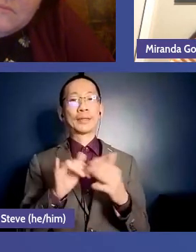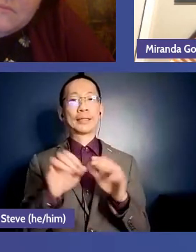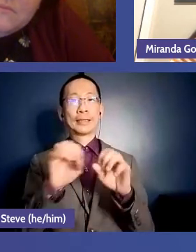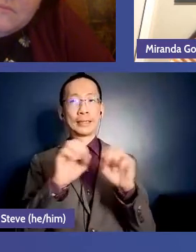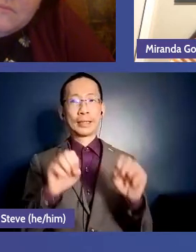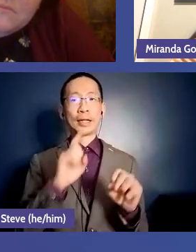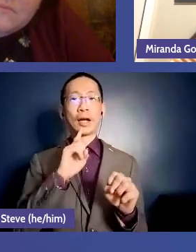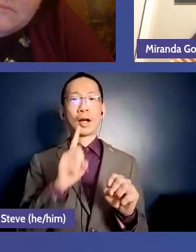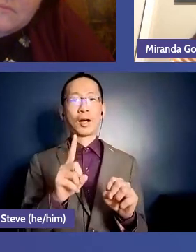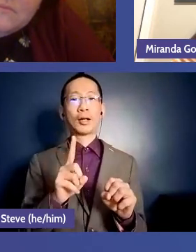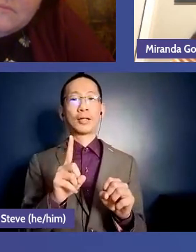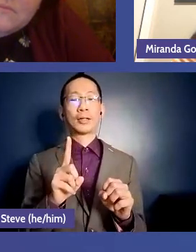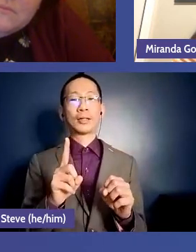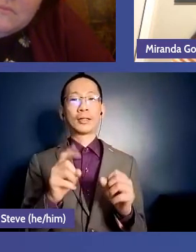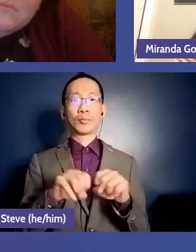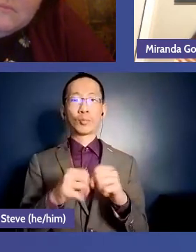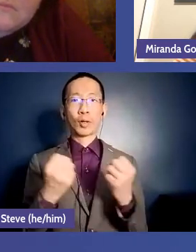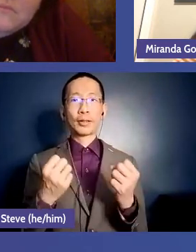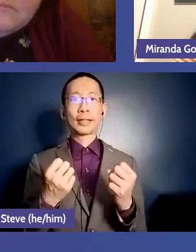are in fact kind of broken.